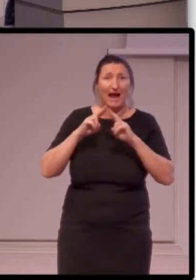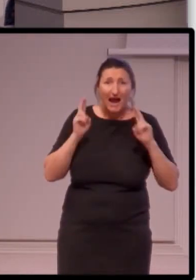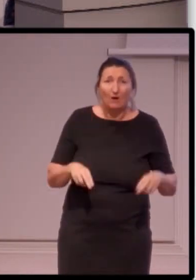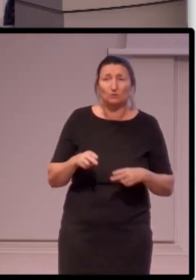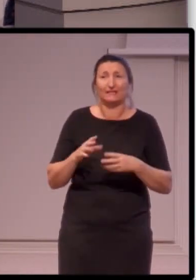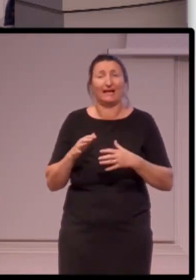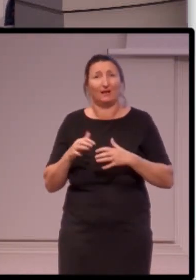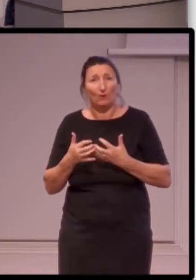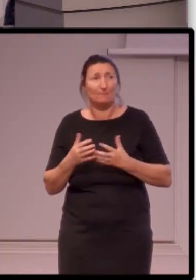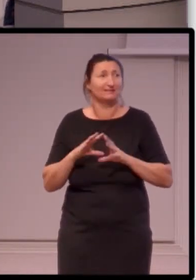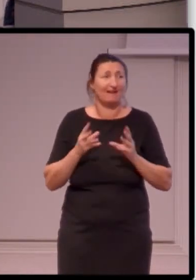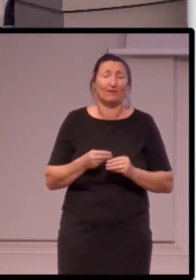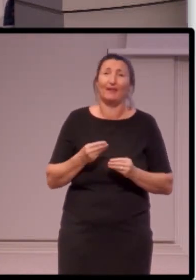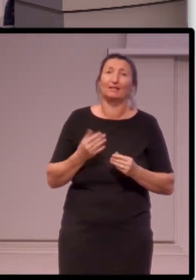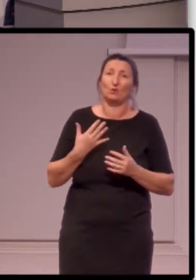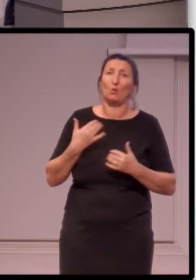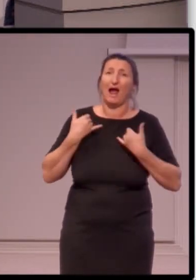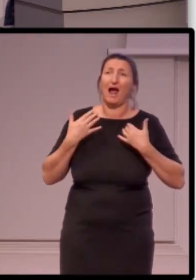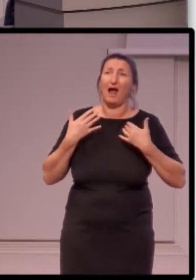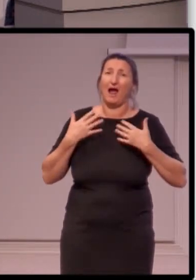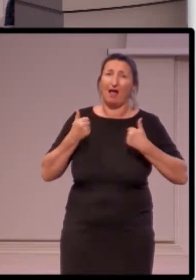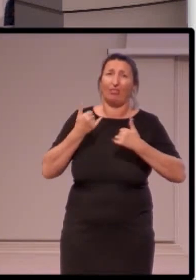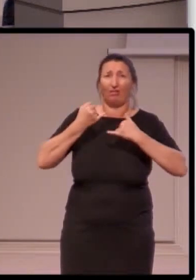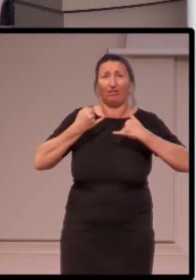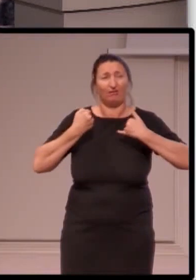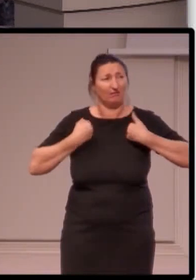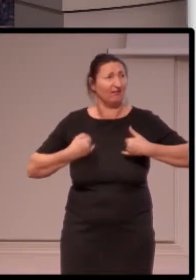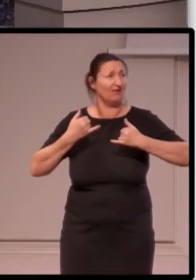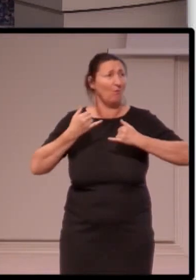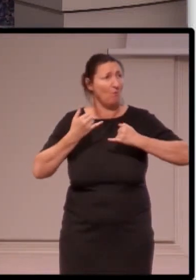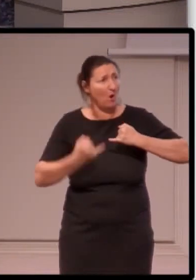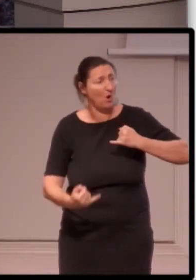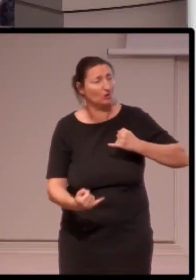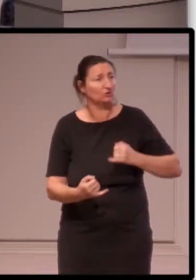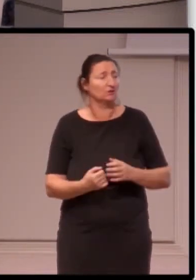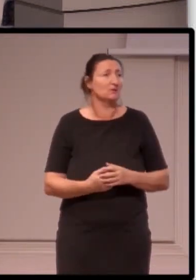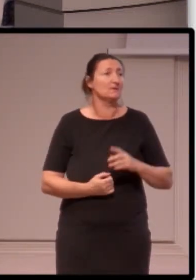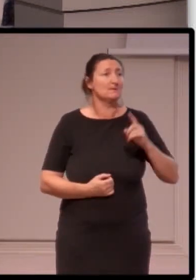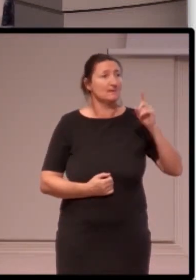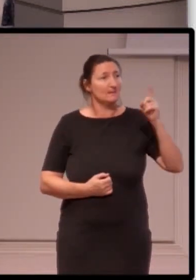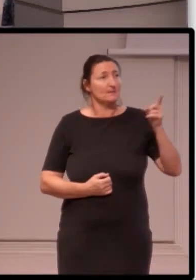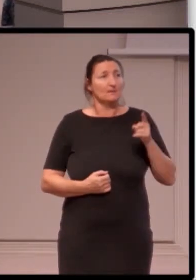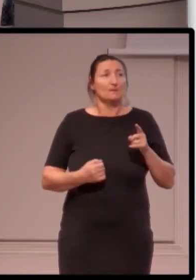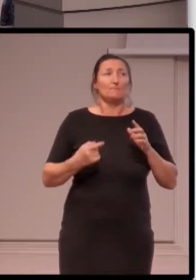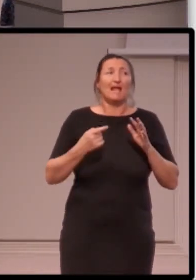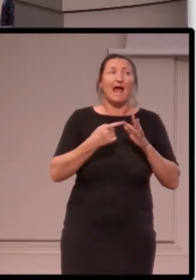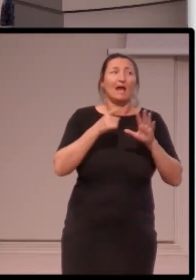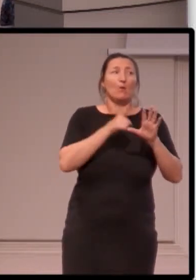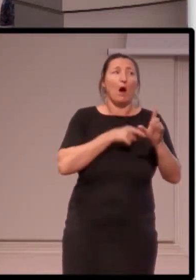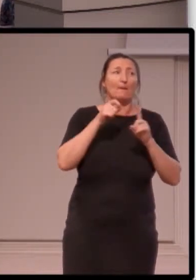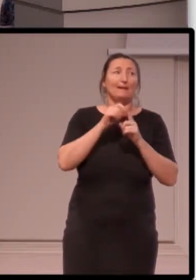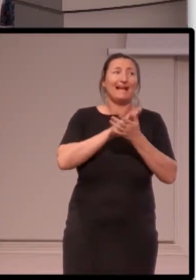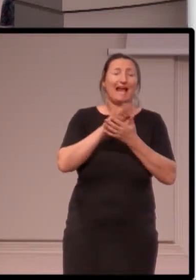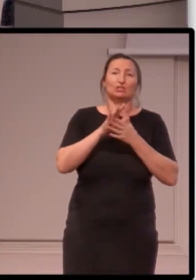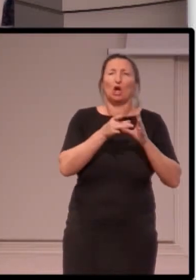then supports their health needs. So do have a look at their letter online. We've just done some work with AYPH, which is the Association of Young